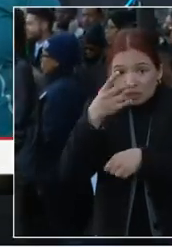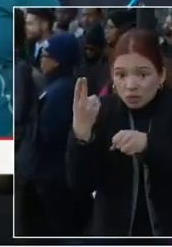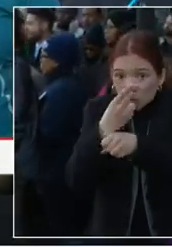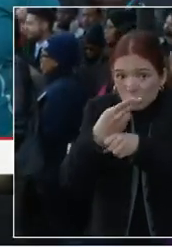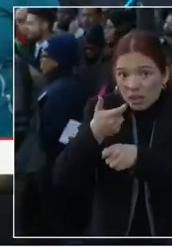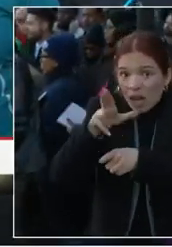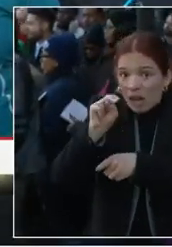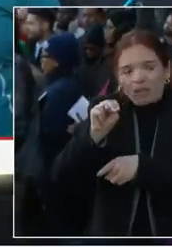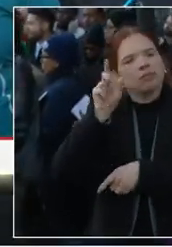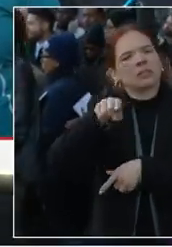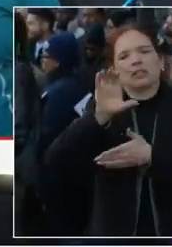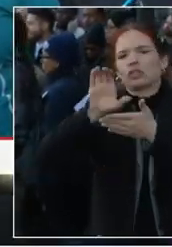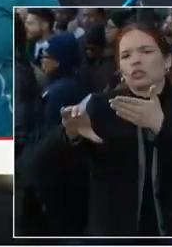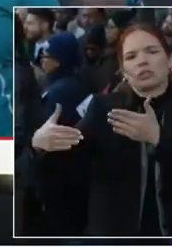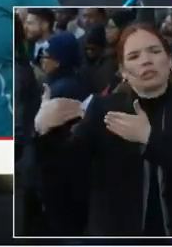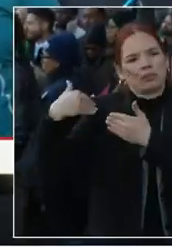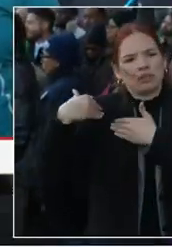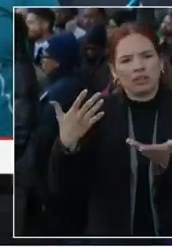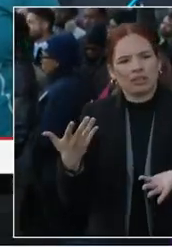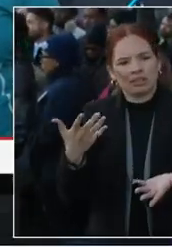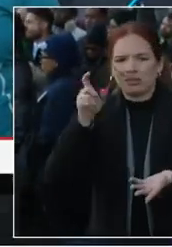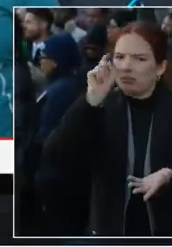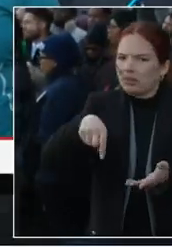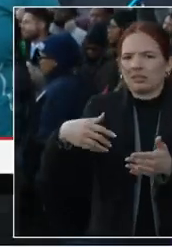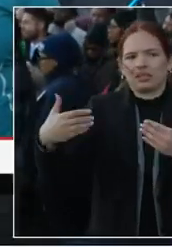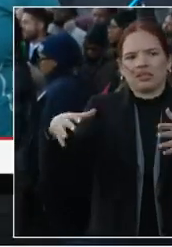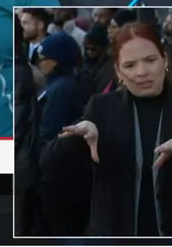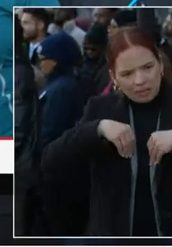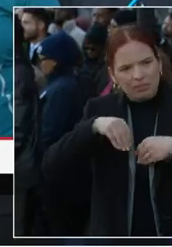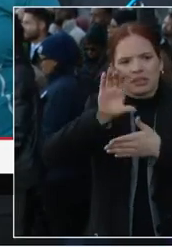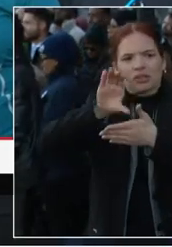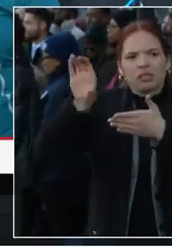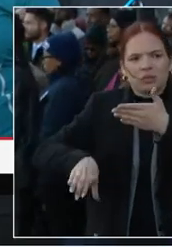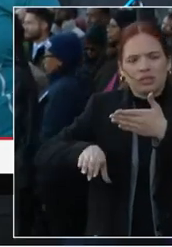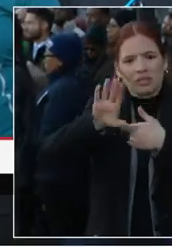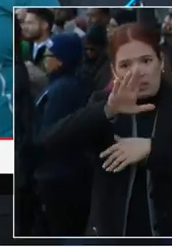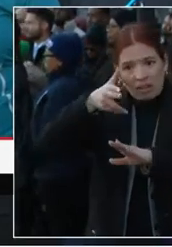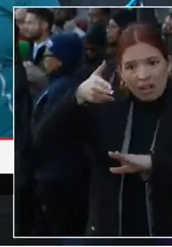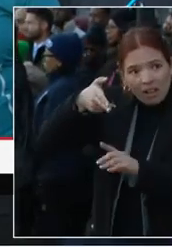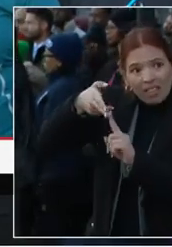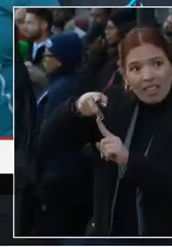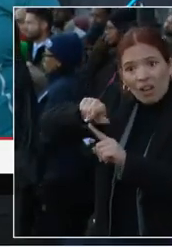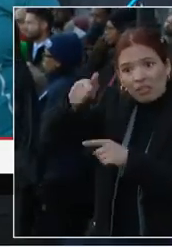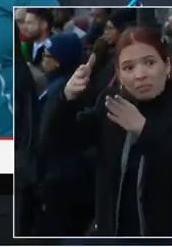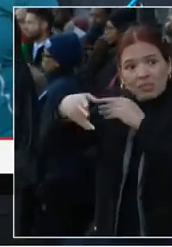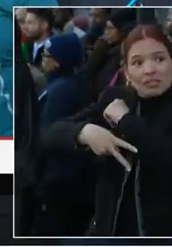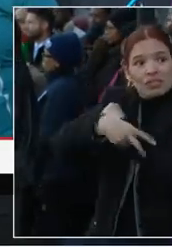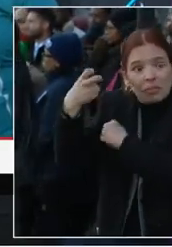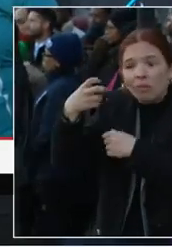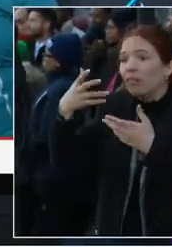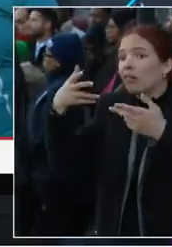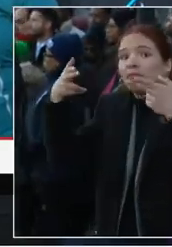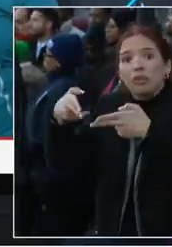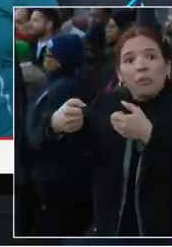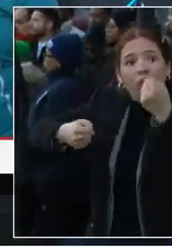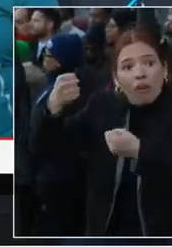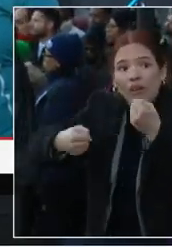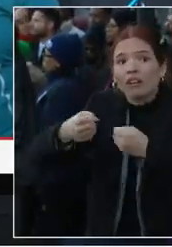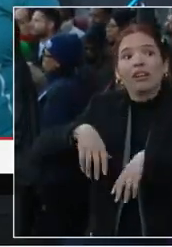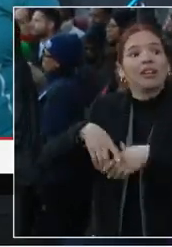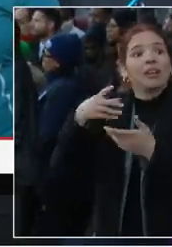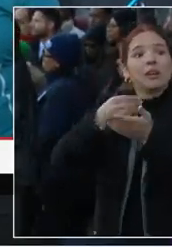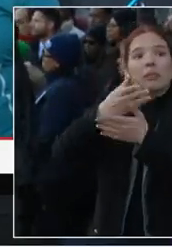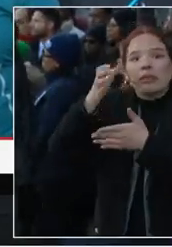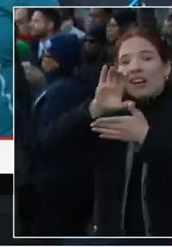have to be consequences if you stick a gun in somebody's face who's carjacking you. There have to be consequences if you're throwing an old lady off a